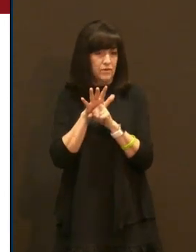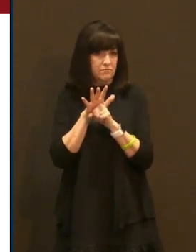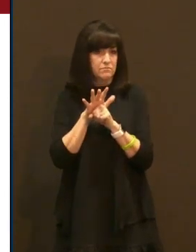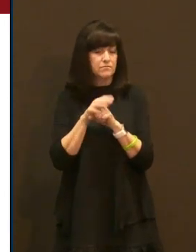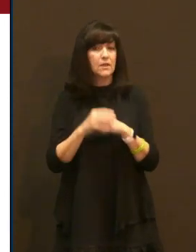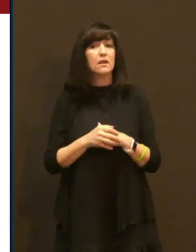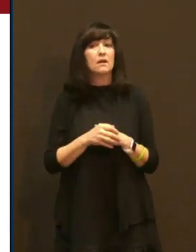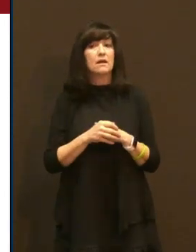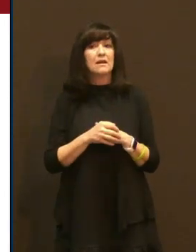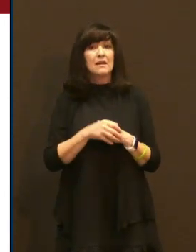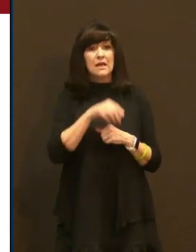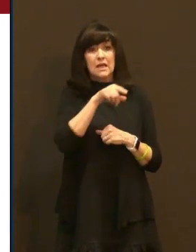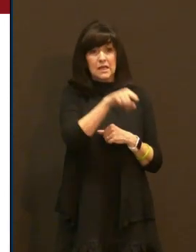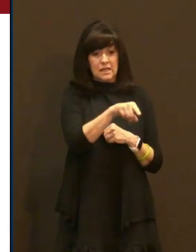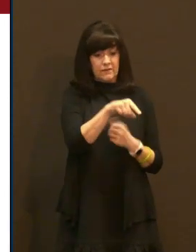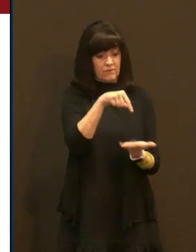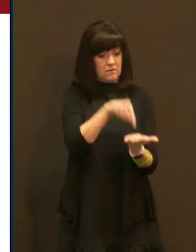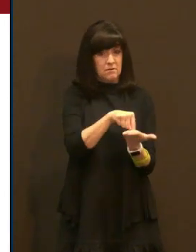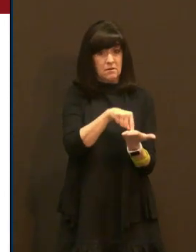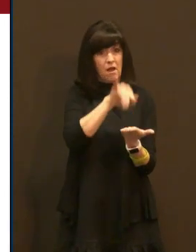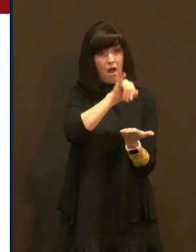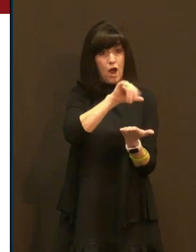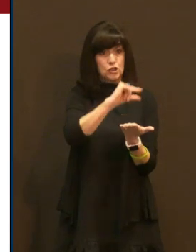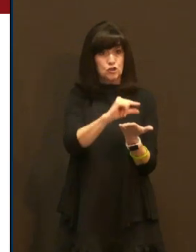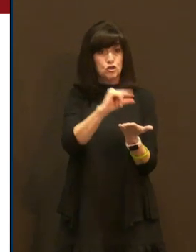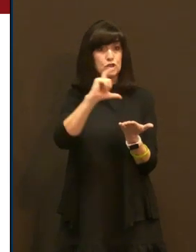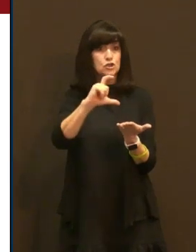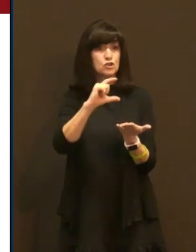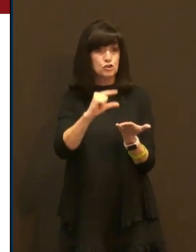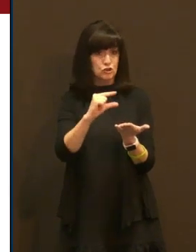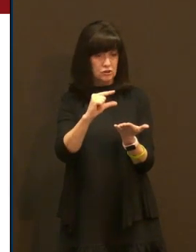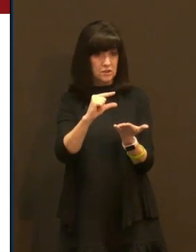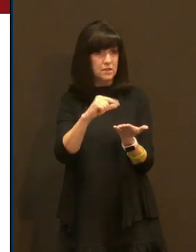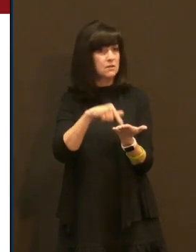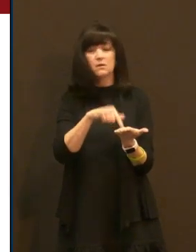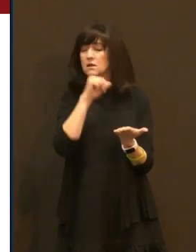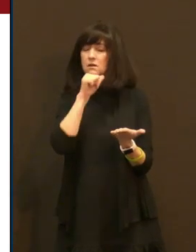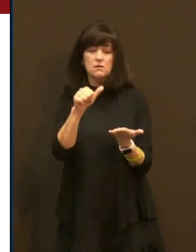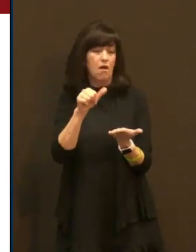not counted in our positive case count.